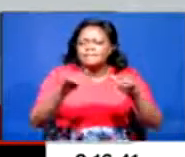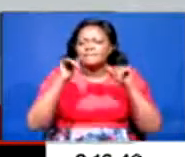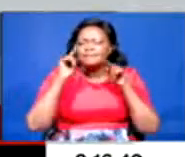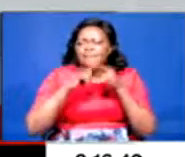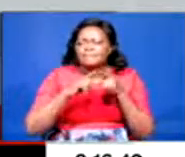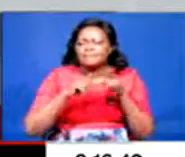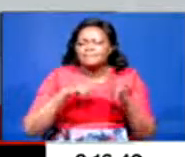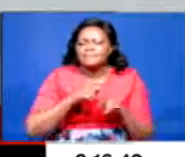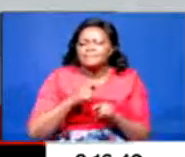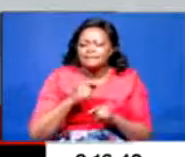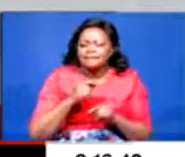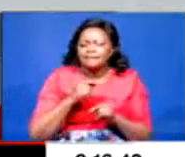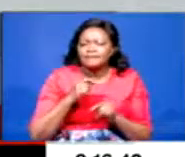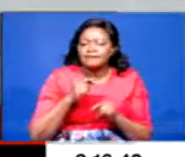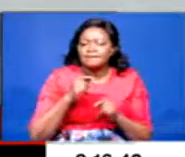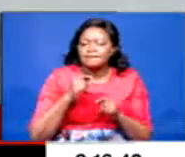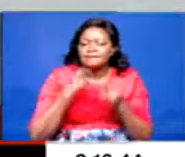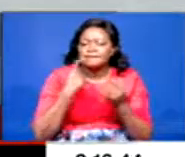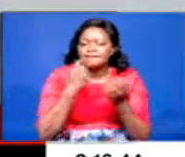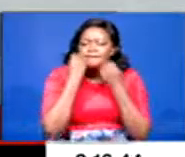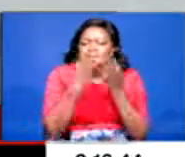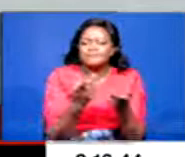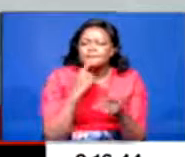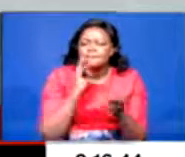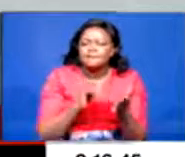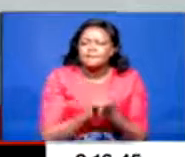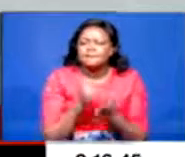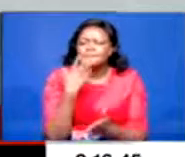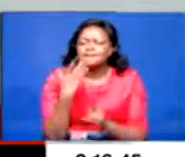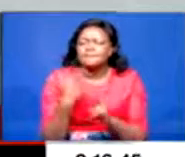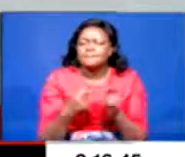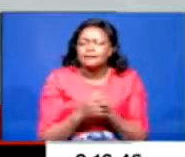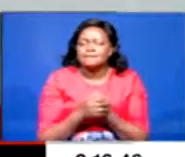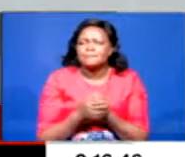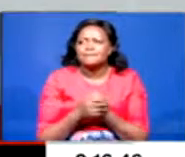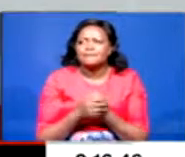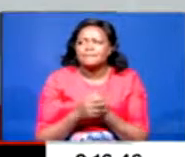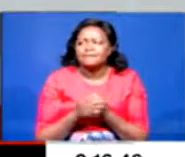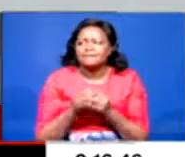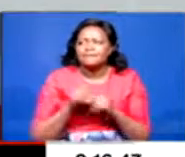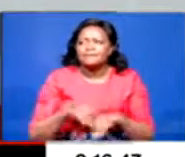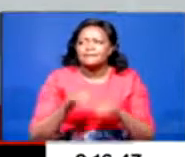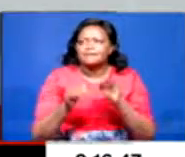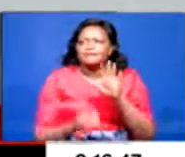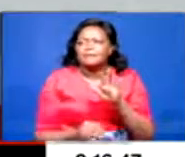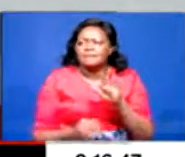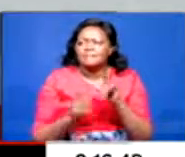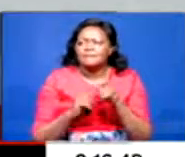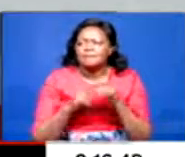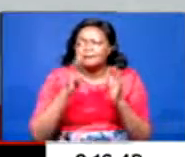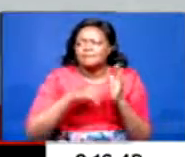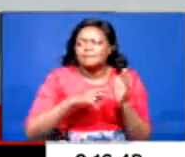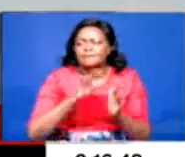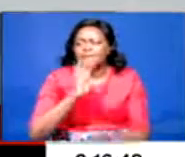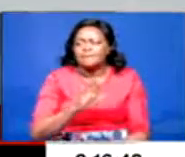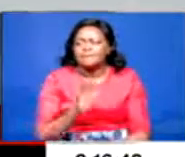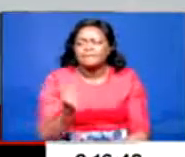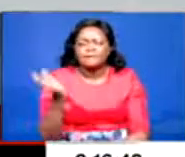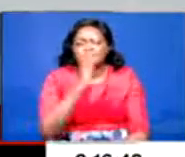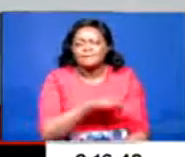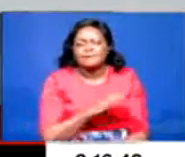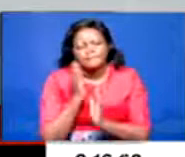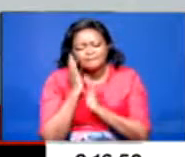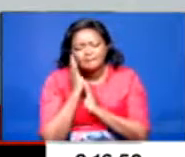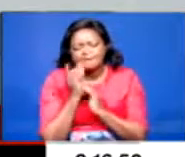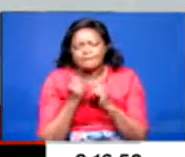update for him to come and say, now I have papers from the following five And then he reads five and then he goes back to sleep. And